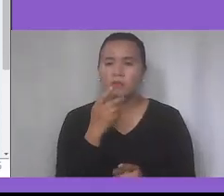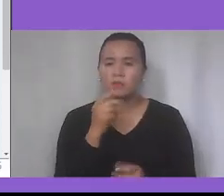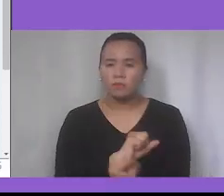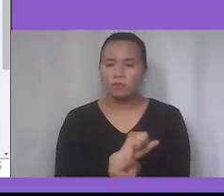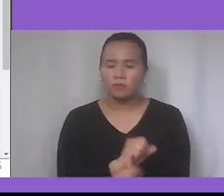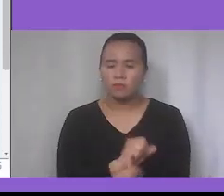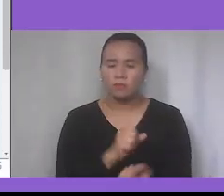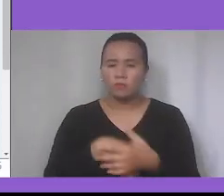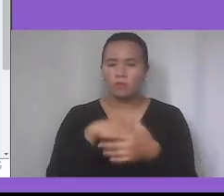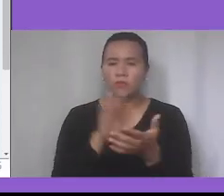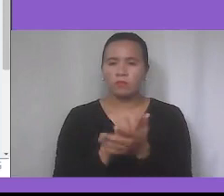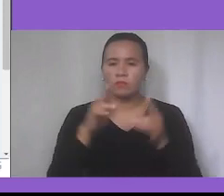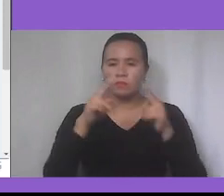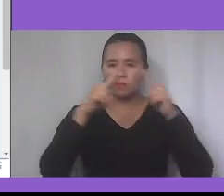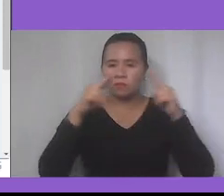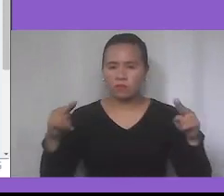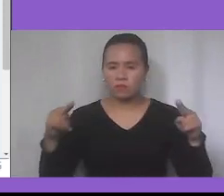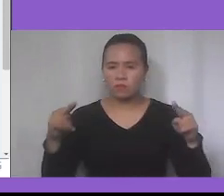also